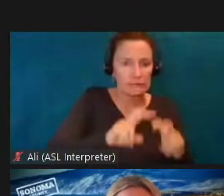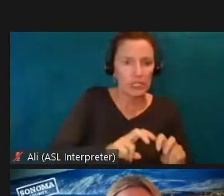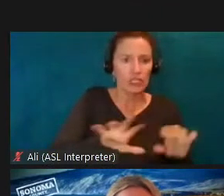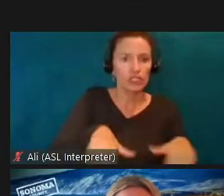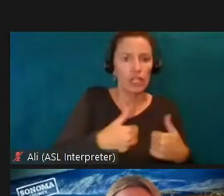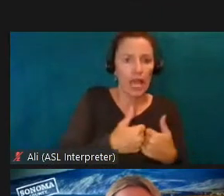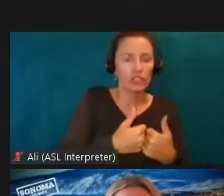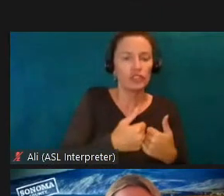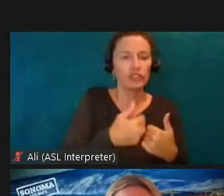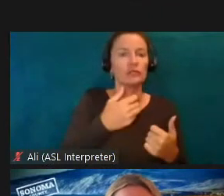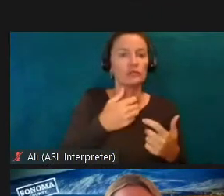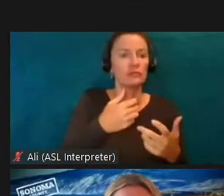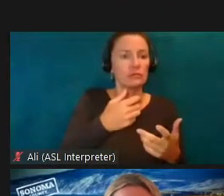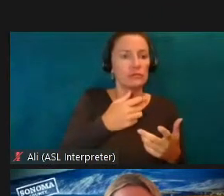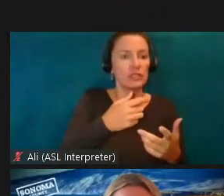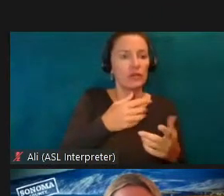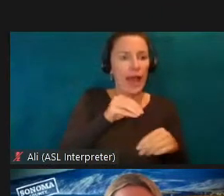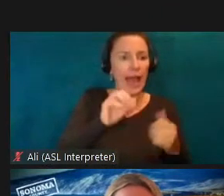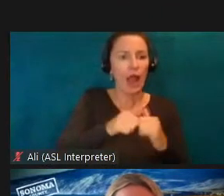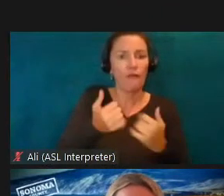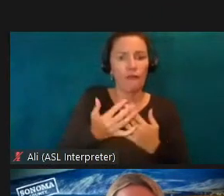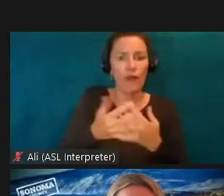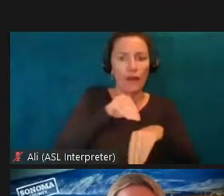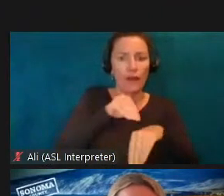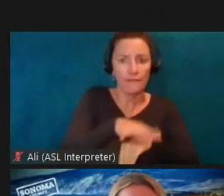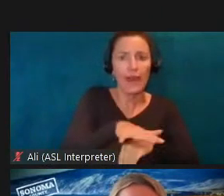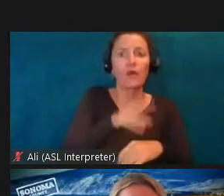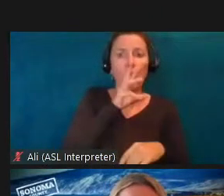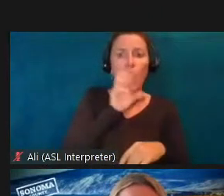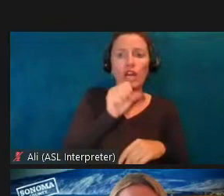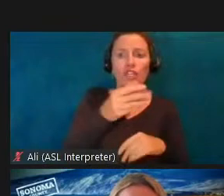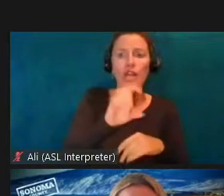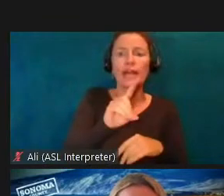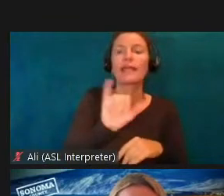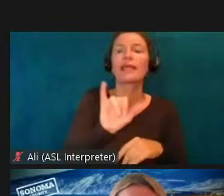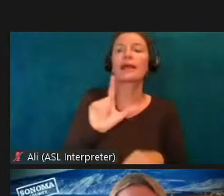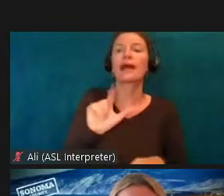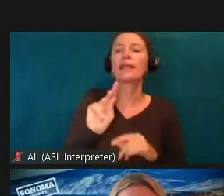posed to the watershed, especially around Lake Sonoma and